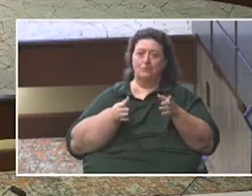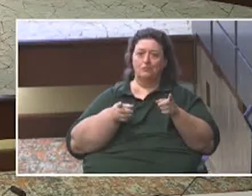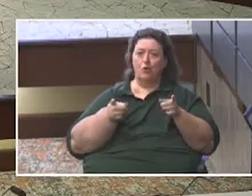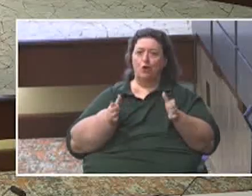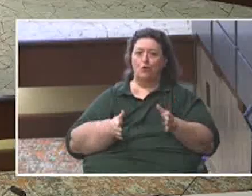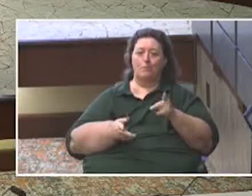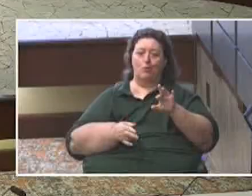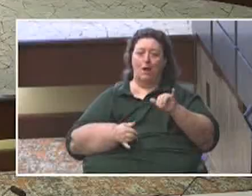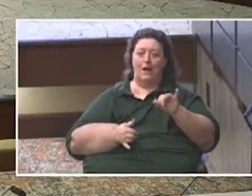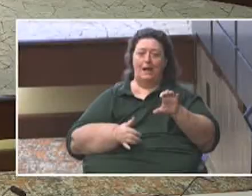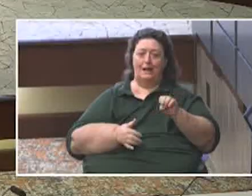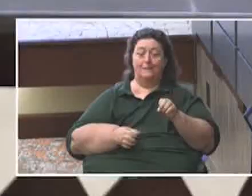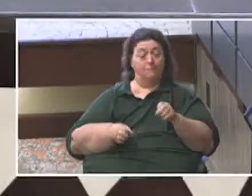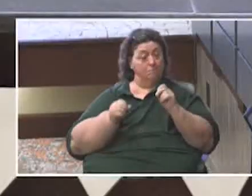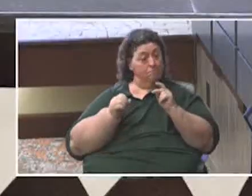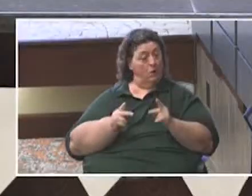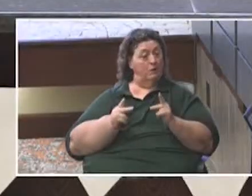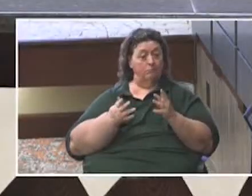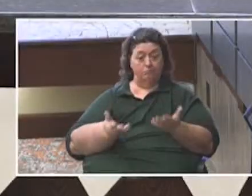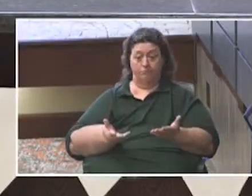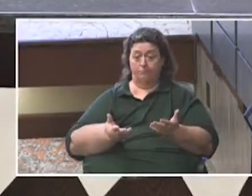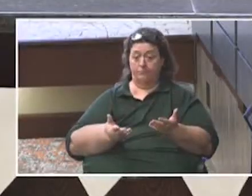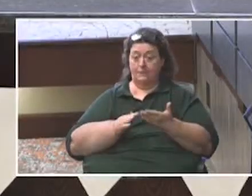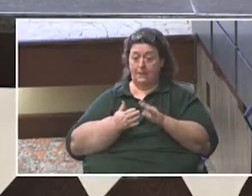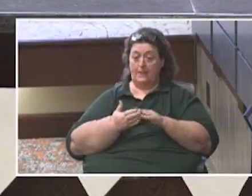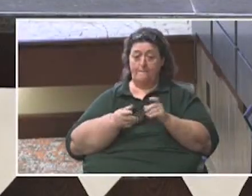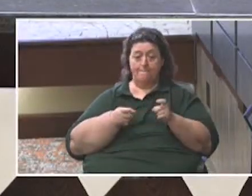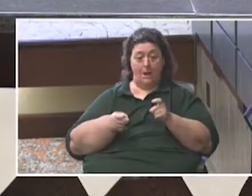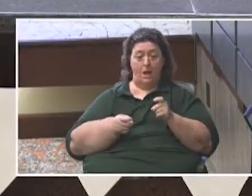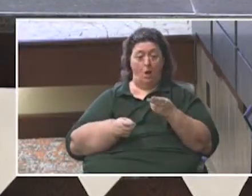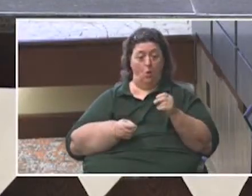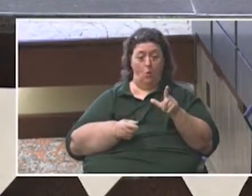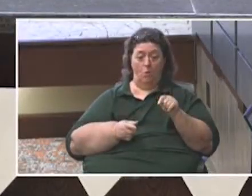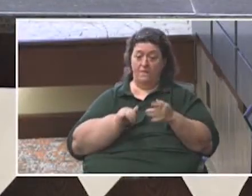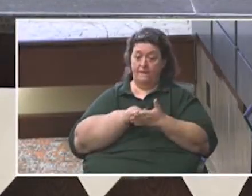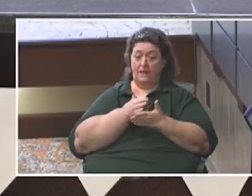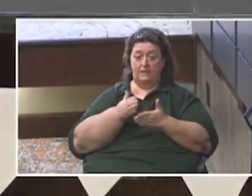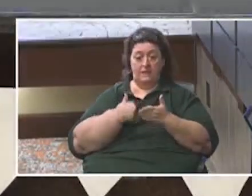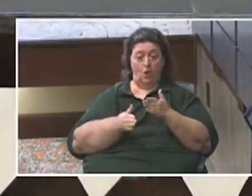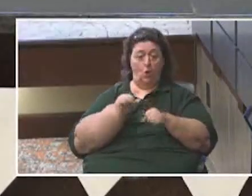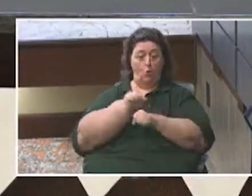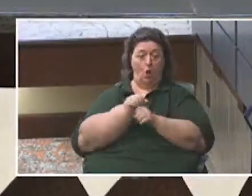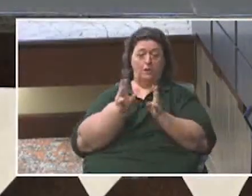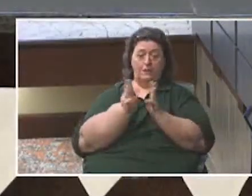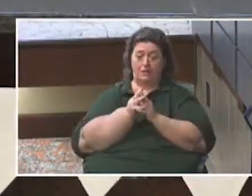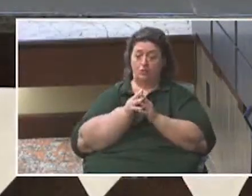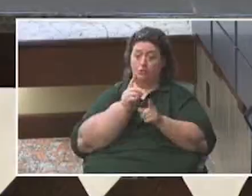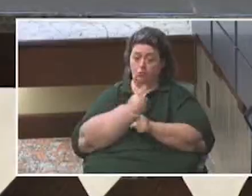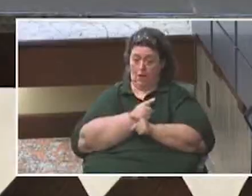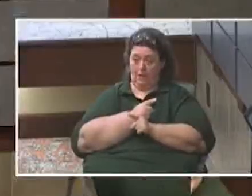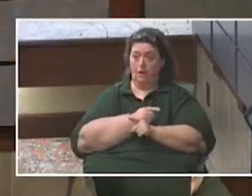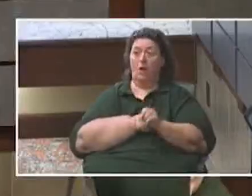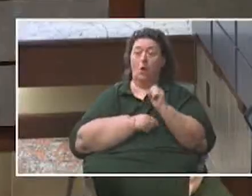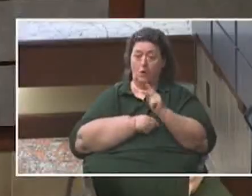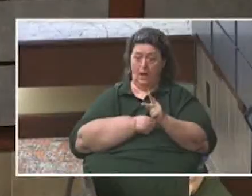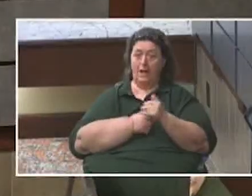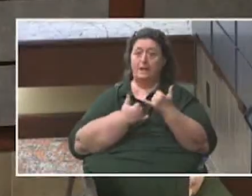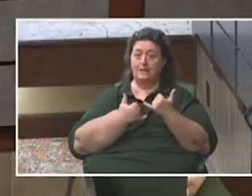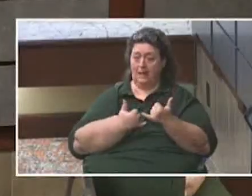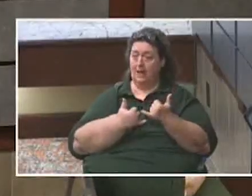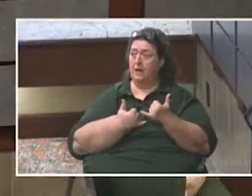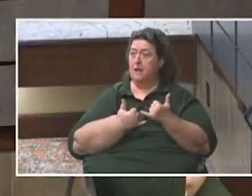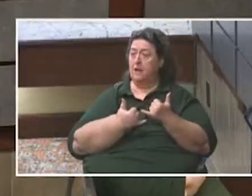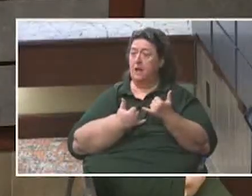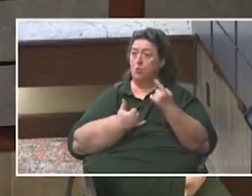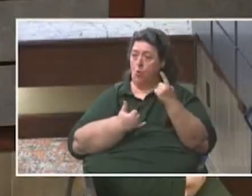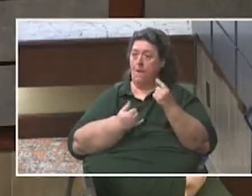right, City Manager Holt, that's it on the work session items, correct? Yes, sir, we're done. All right, we have one more item